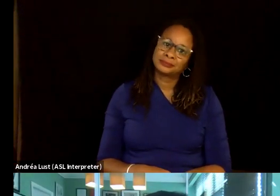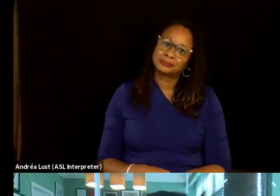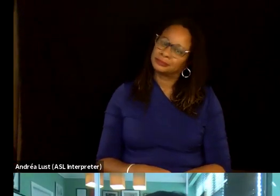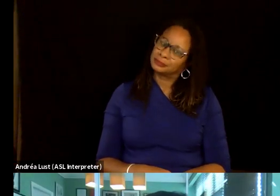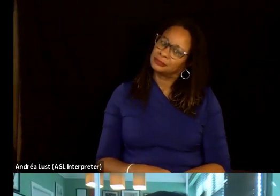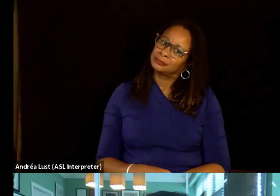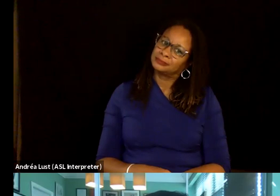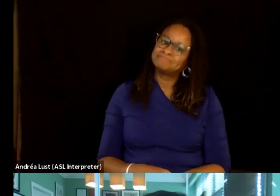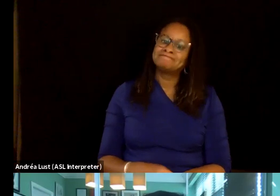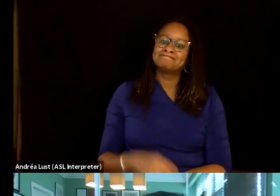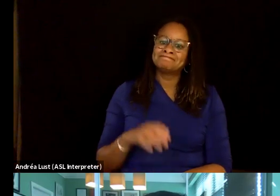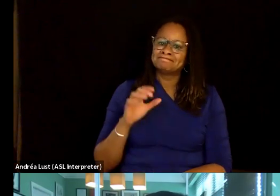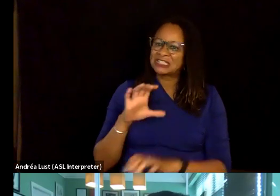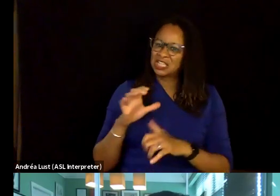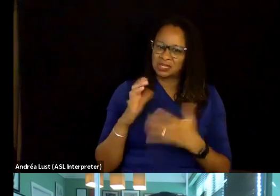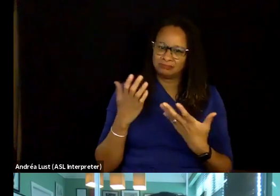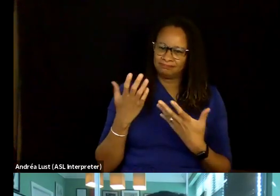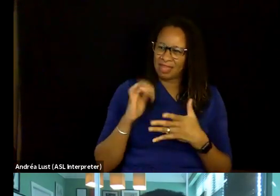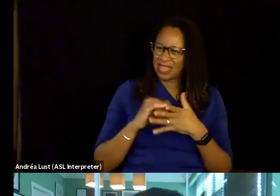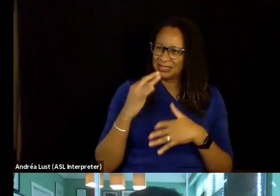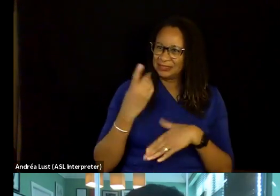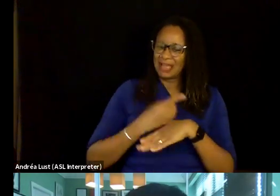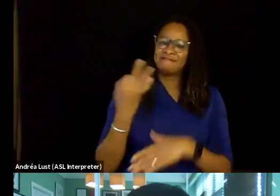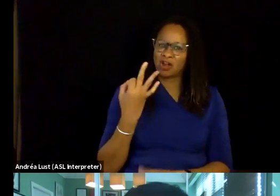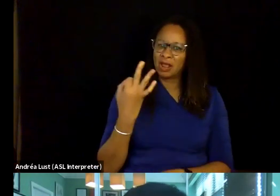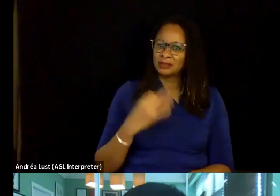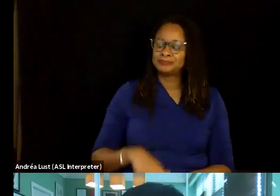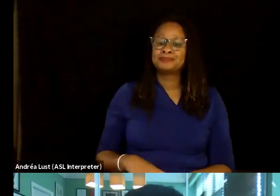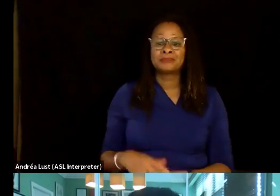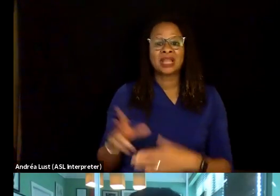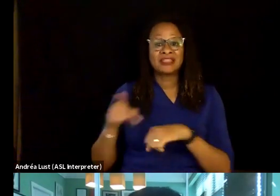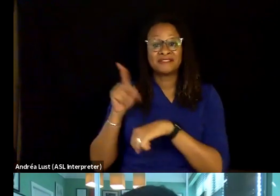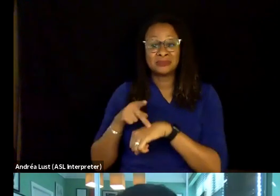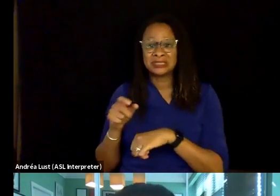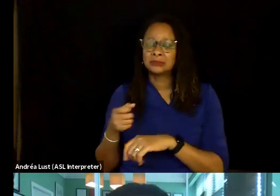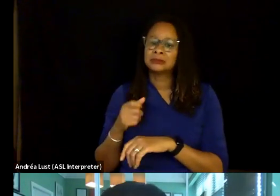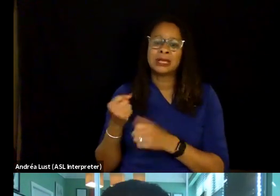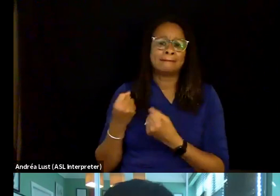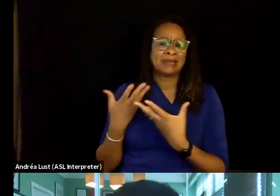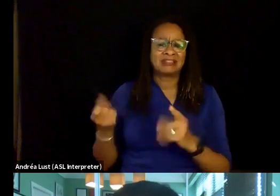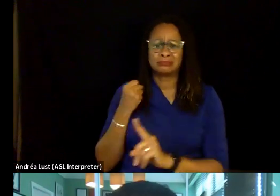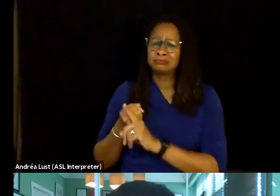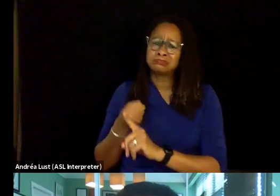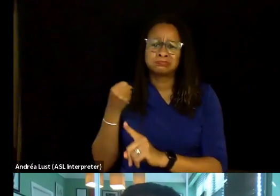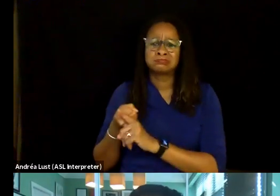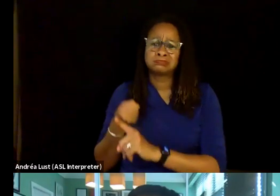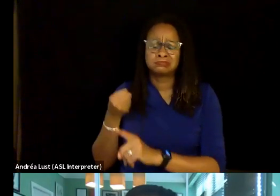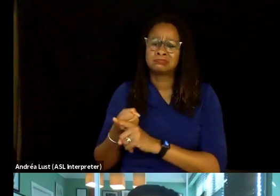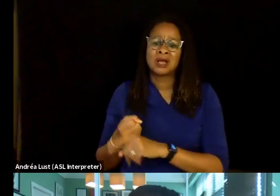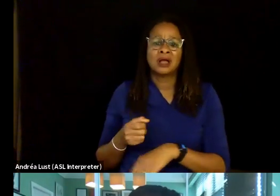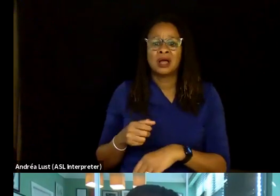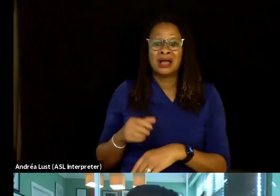a lot of things were happening in the Philippines, a lot of things. Pandemic, the strictest lockdown. So when we say